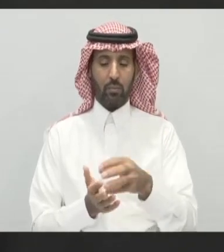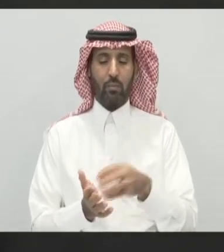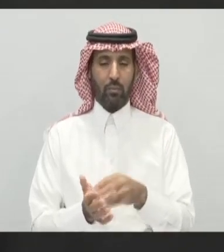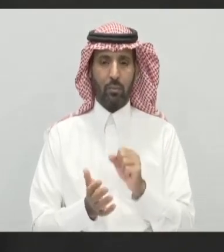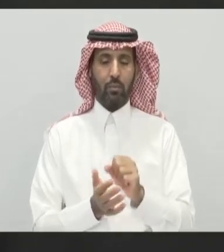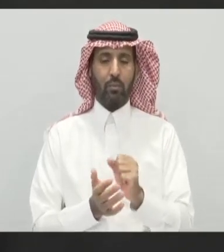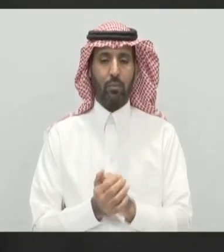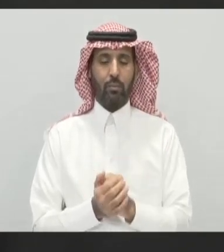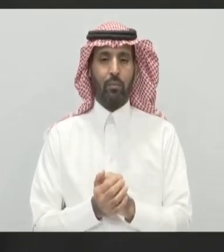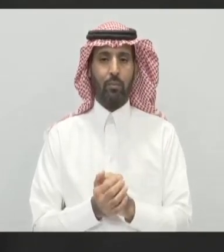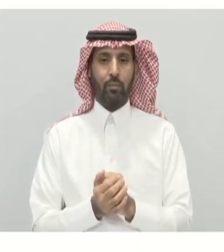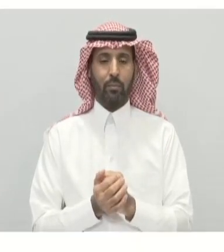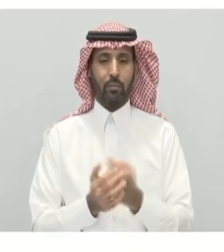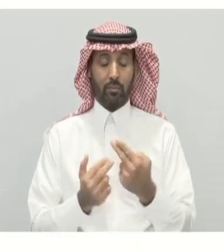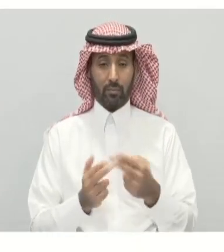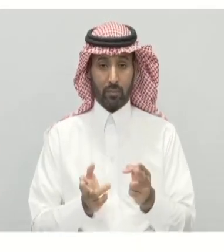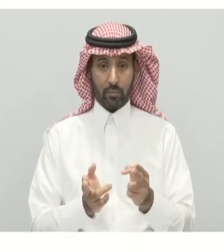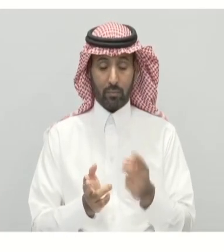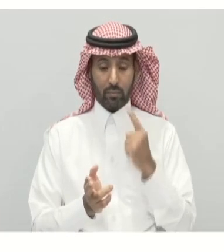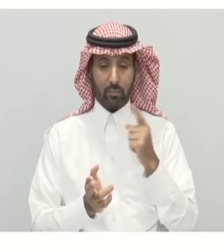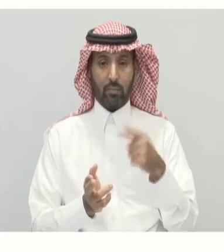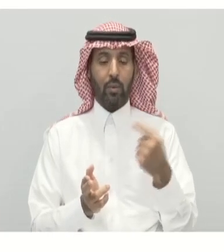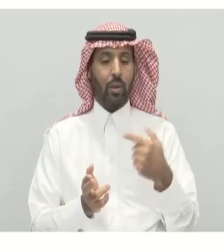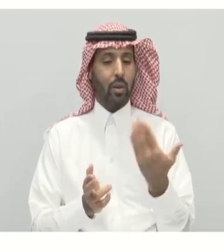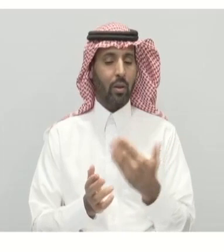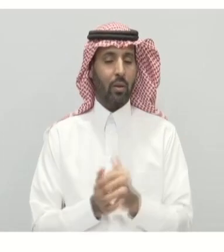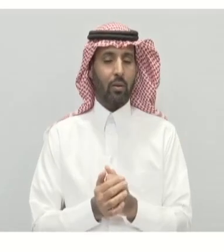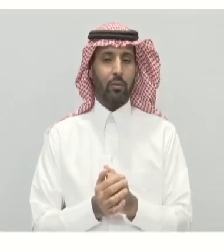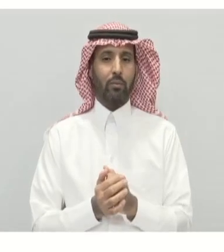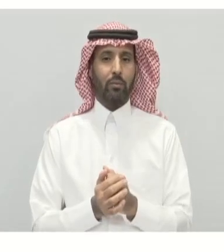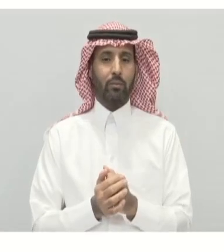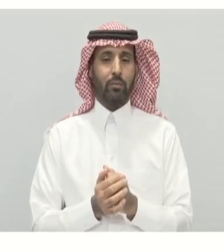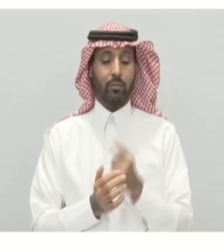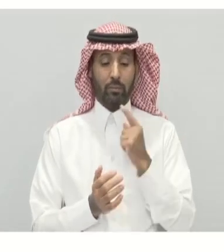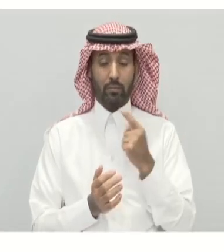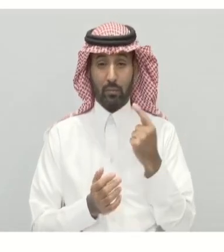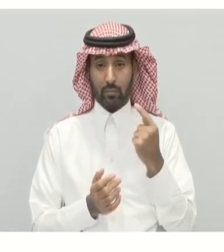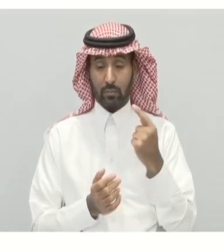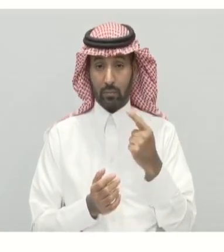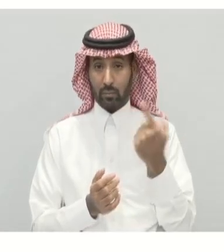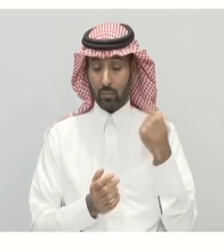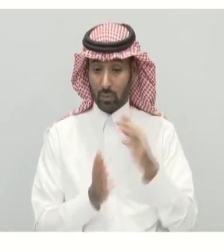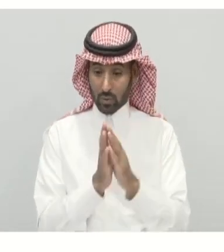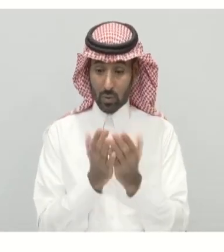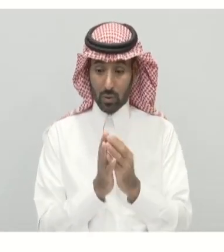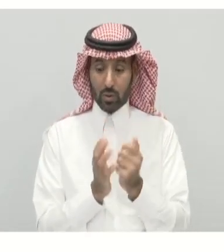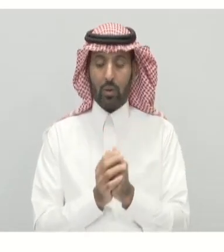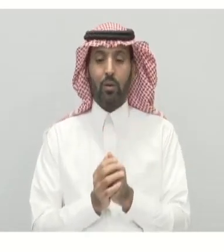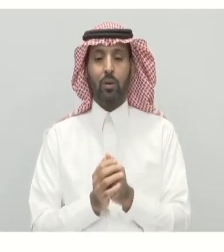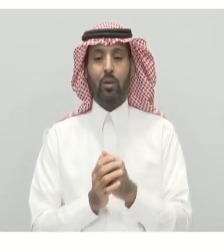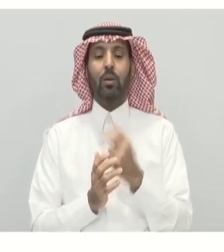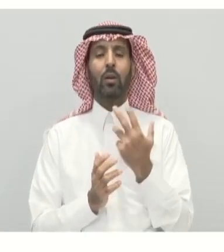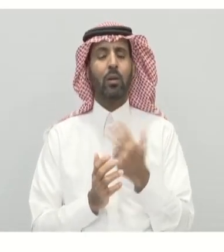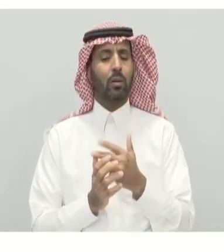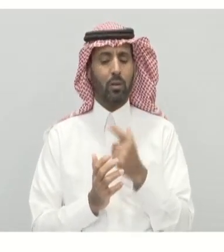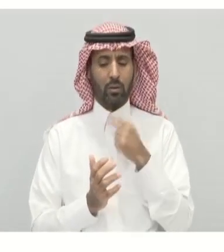notes. Let's get started with our lesson. It is actually in your books on page 90,